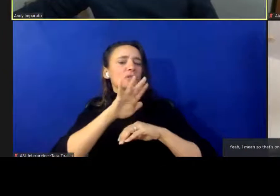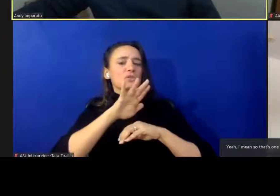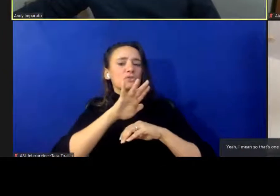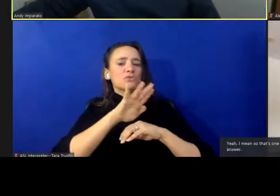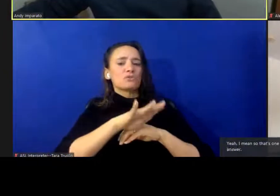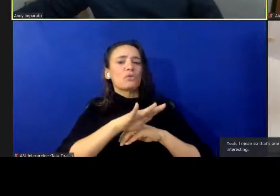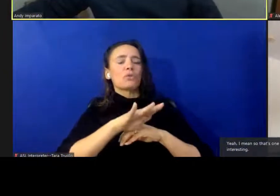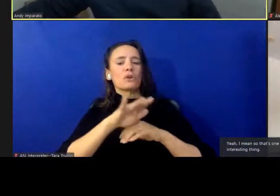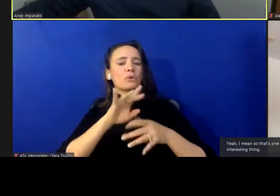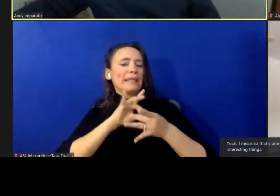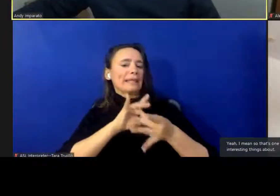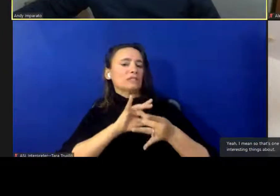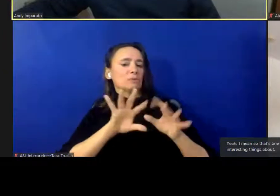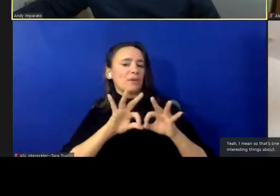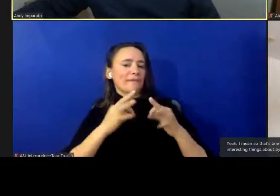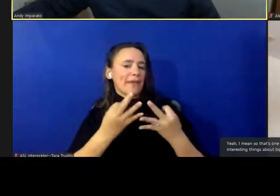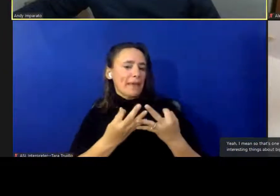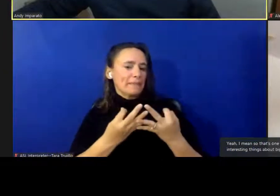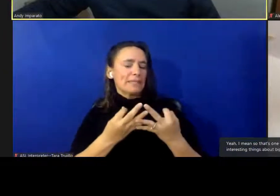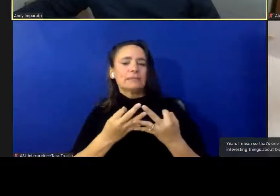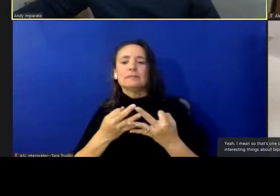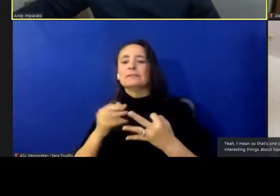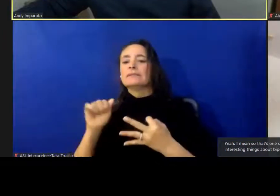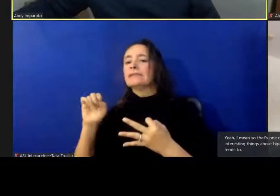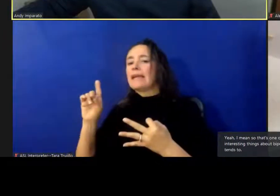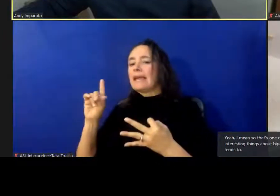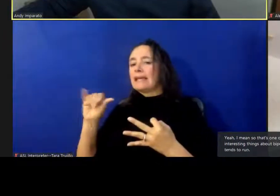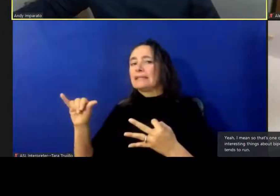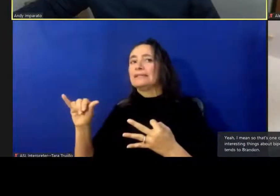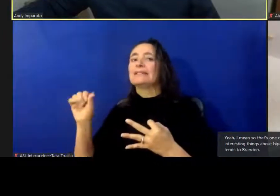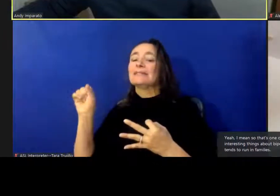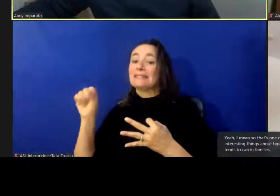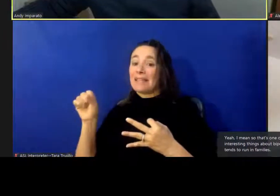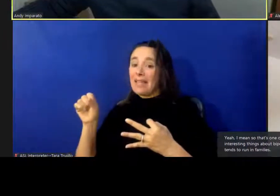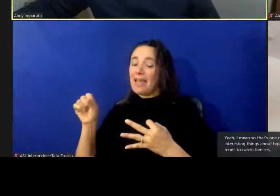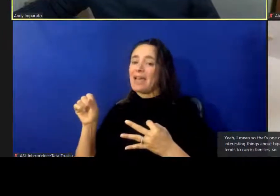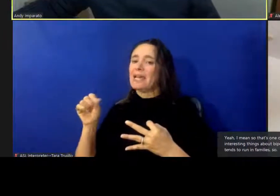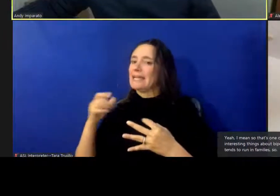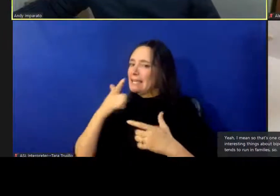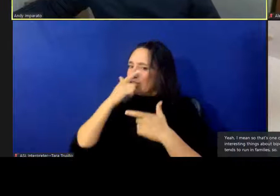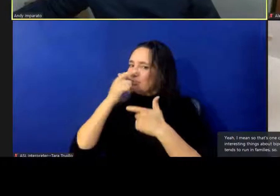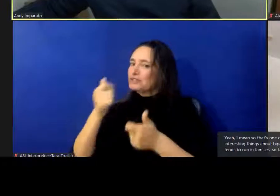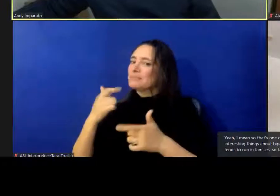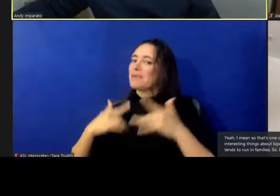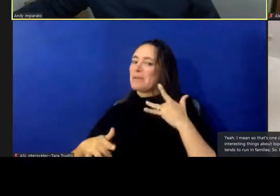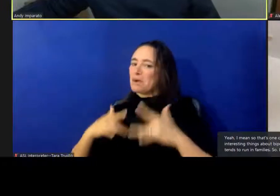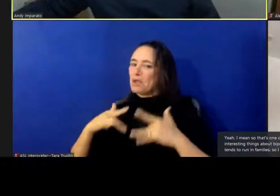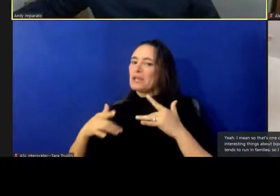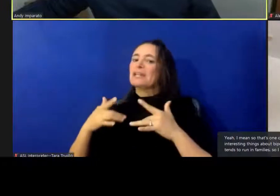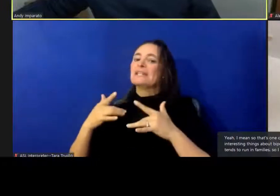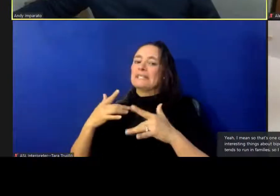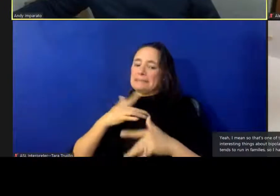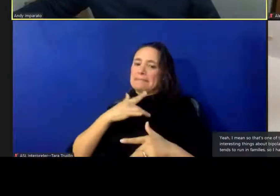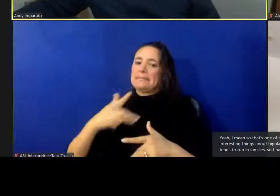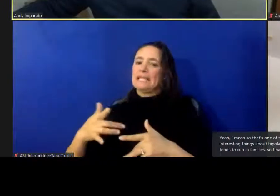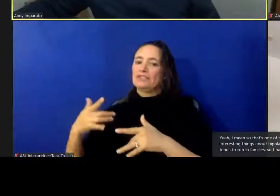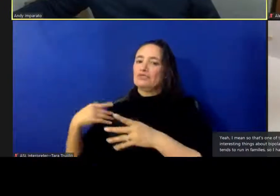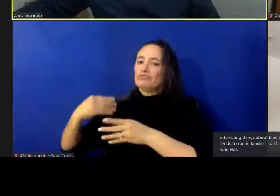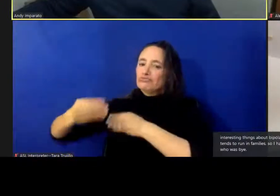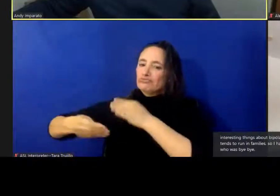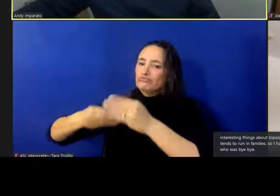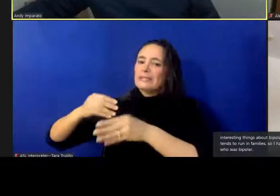of interesting things about bipolar disorder. It tends to run in families. So I have a half brother